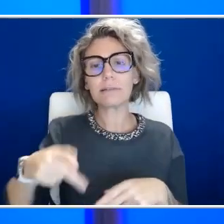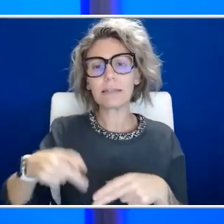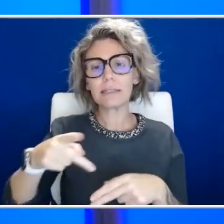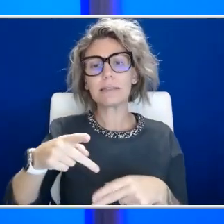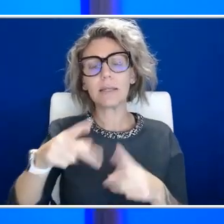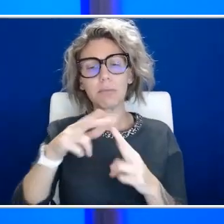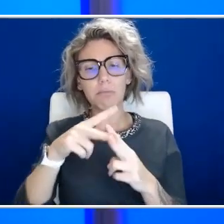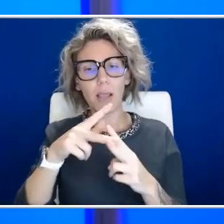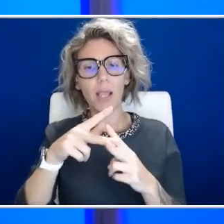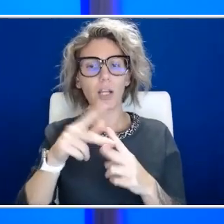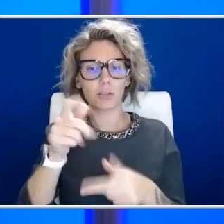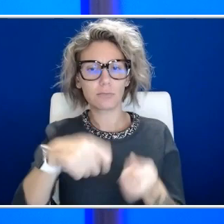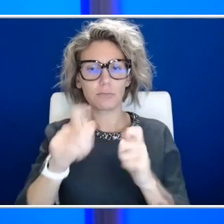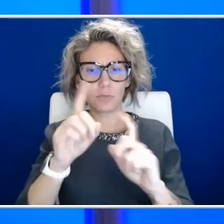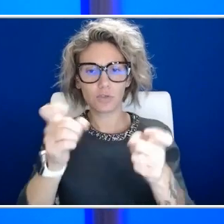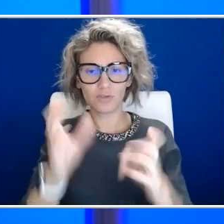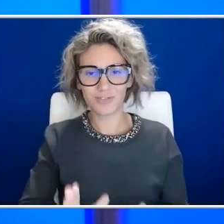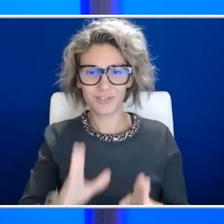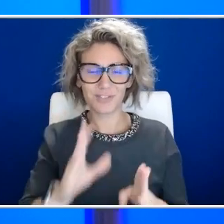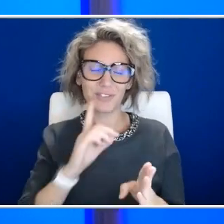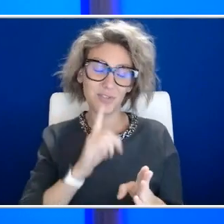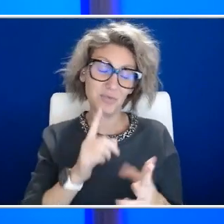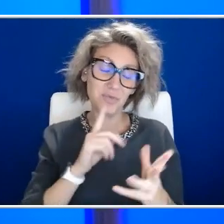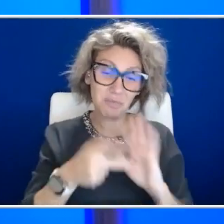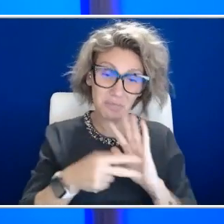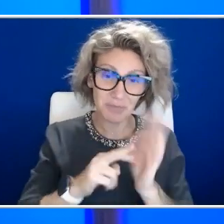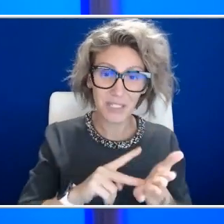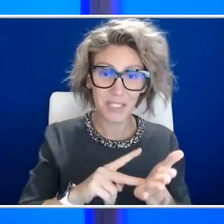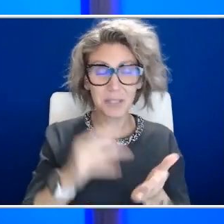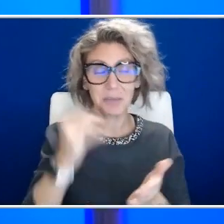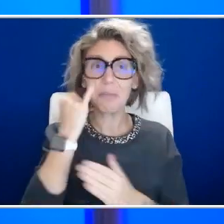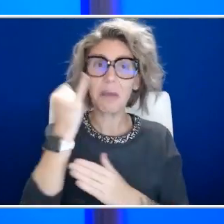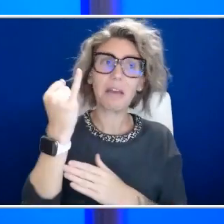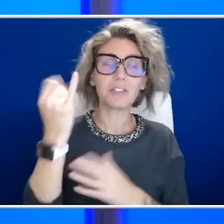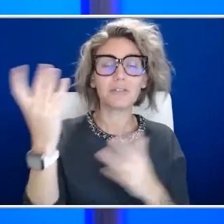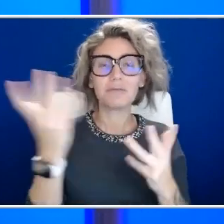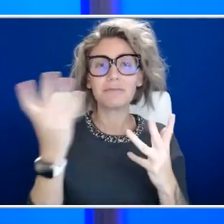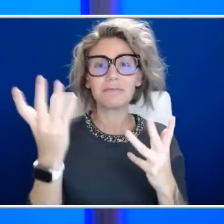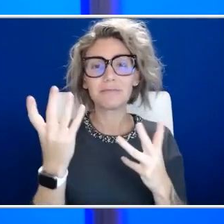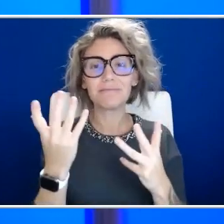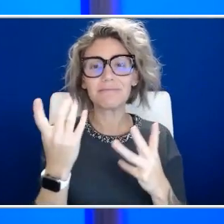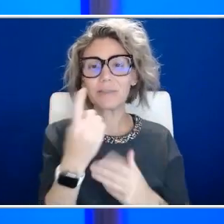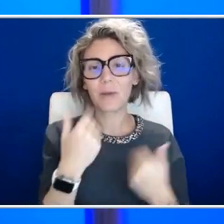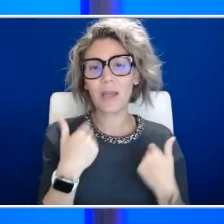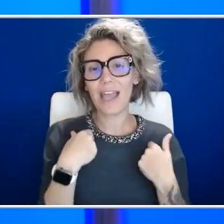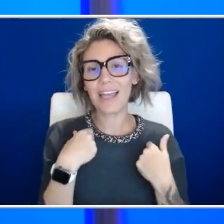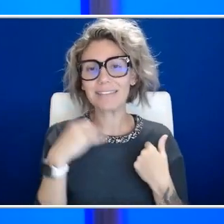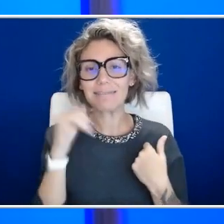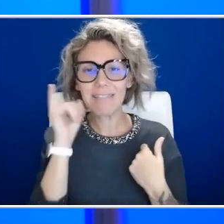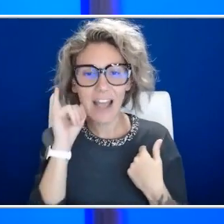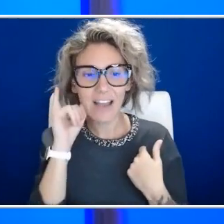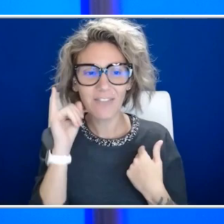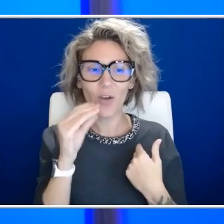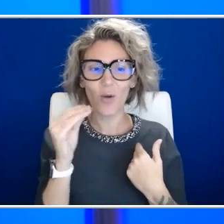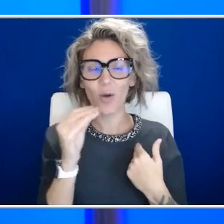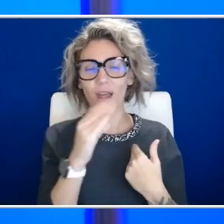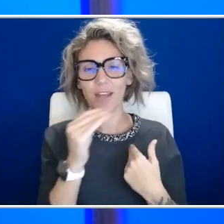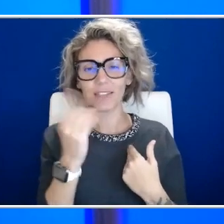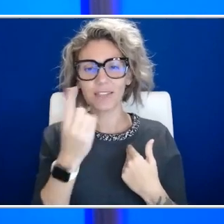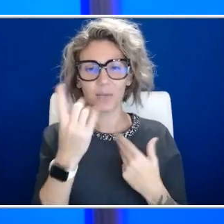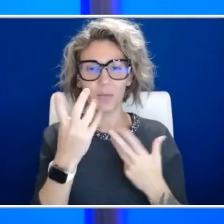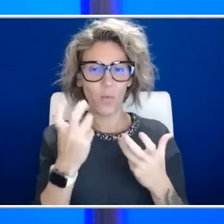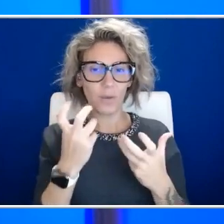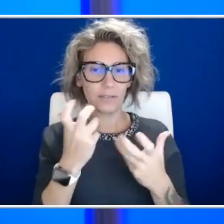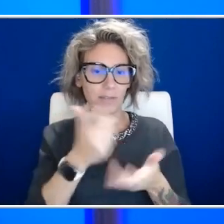just to put it in lay terms first, so imagine if someone has an iPhone and someone who wants to help has an Android